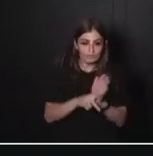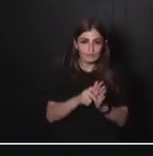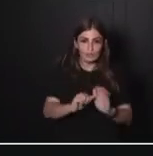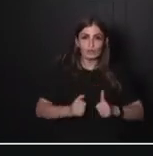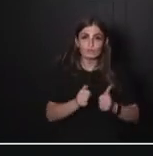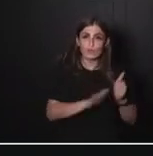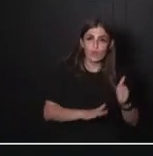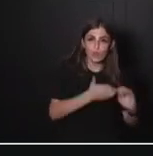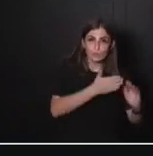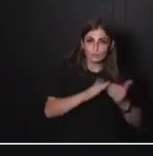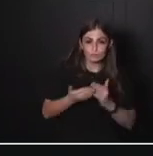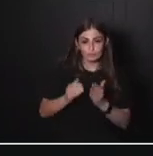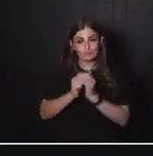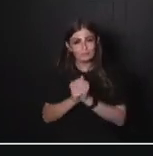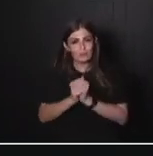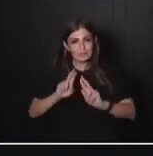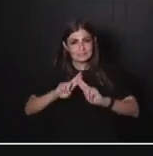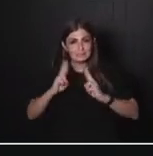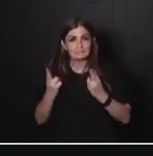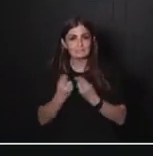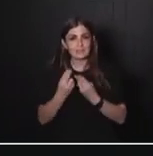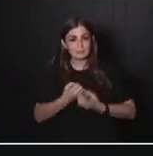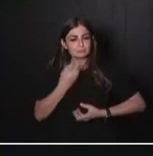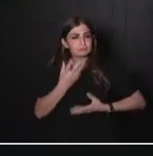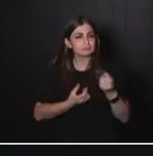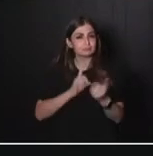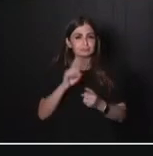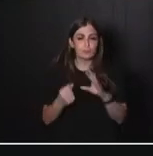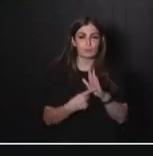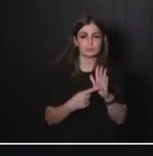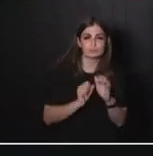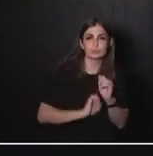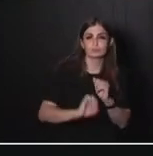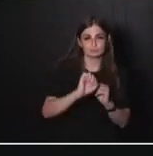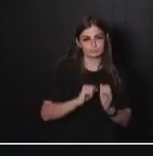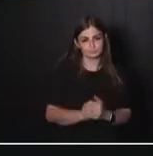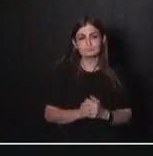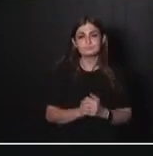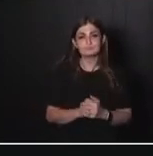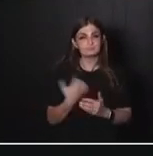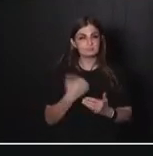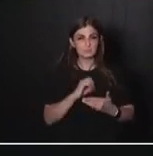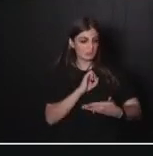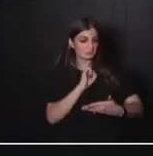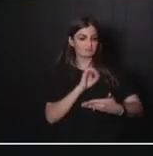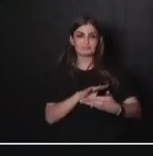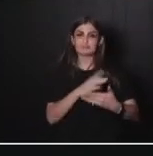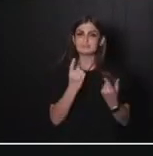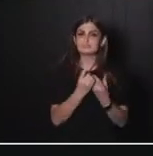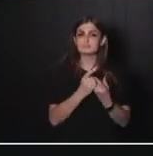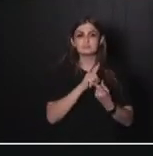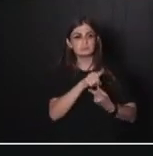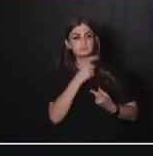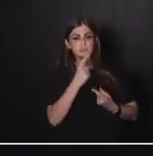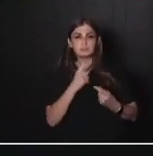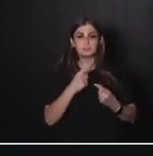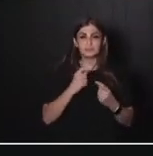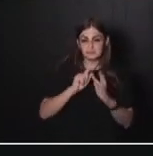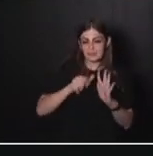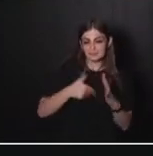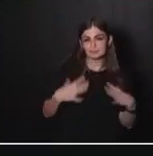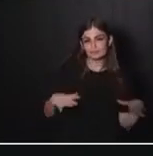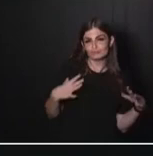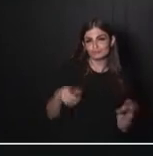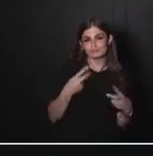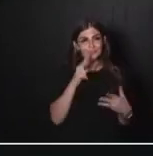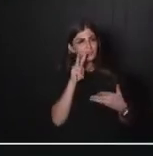community, of friends and family, and express what matters to you. Or you might just put a post up of you in your tracky dacks watching